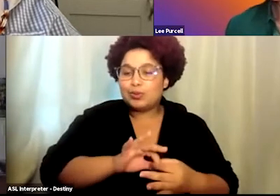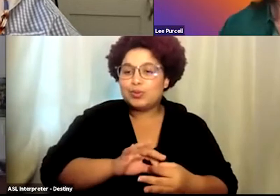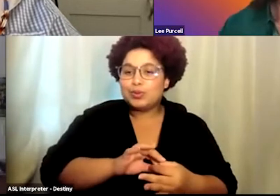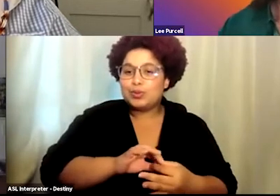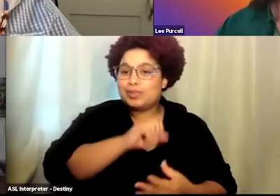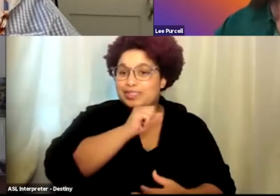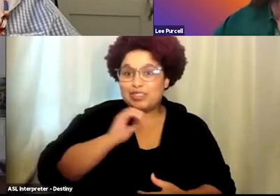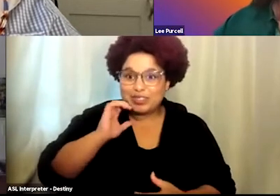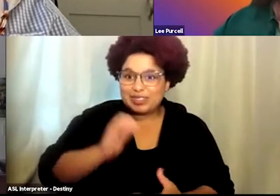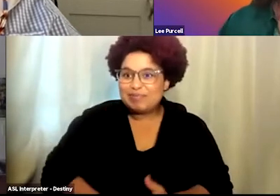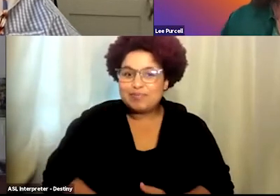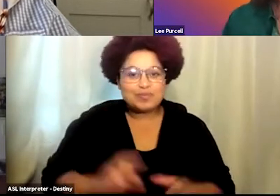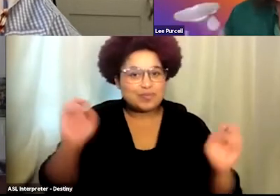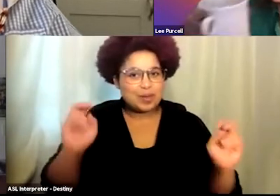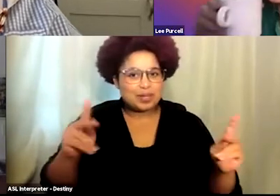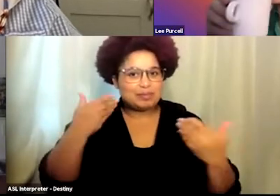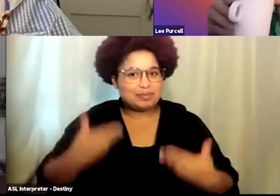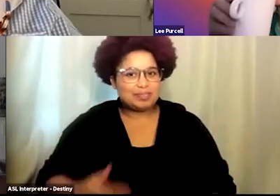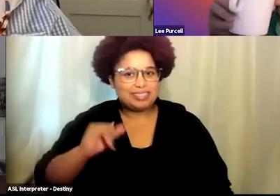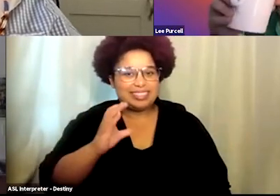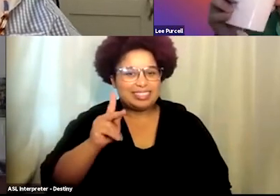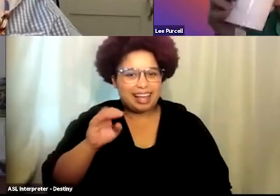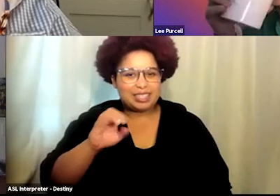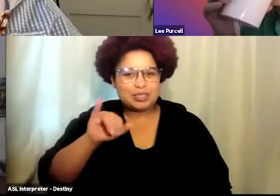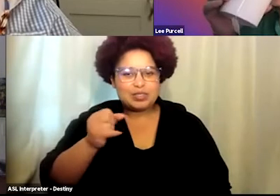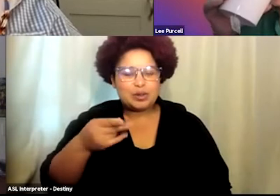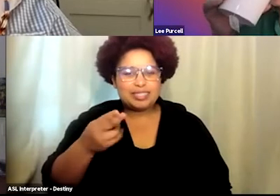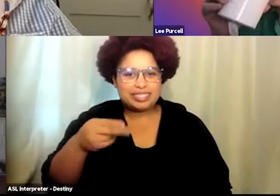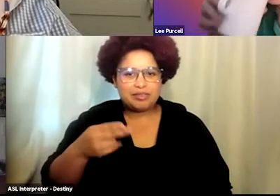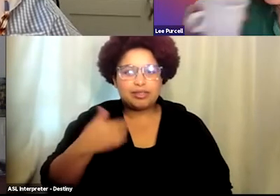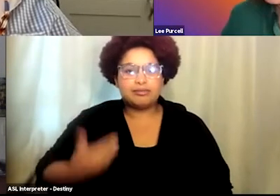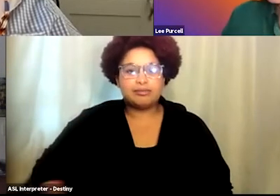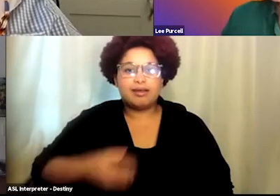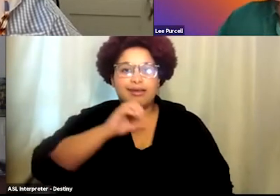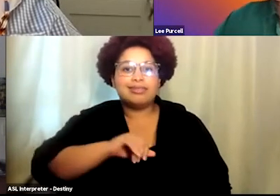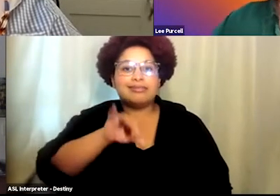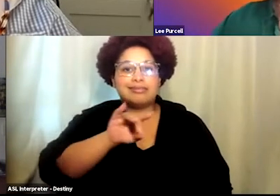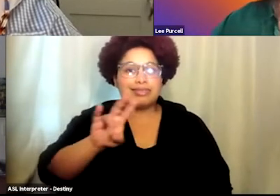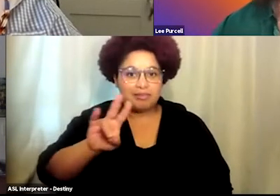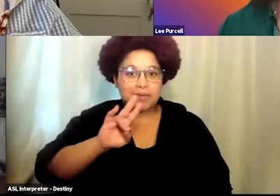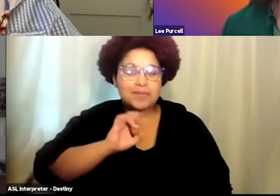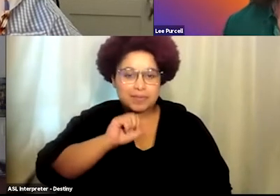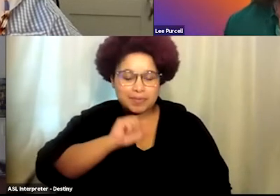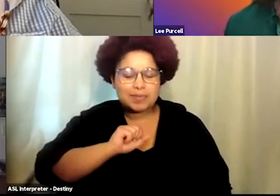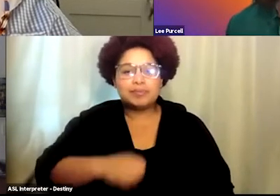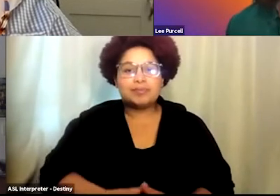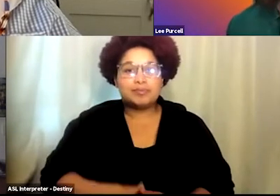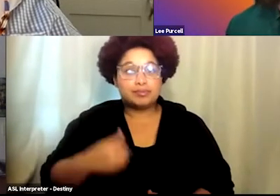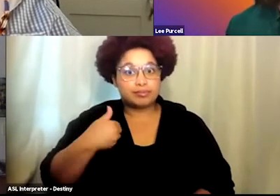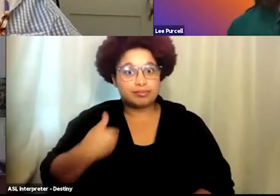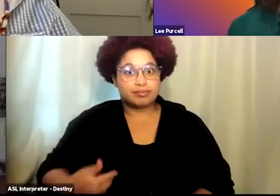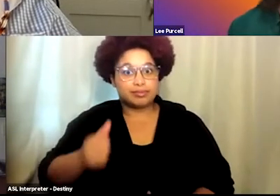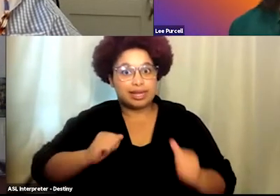Okay, I'm Jackie Joseph. I am 87 years old, and I am an